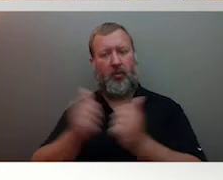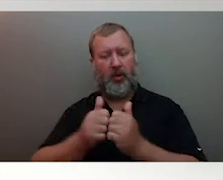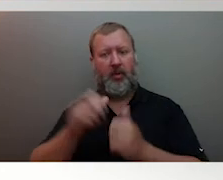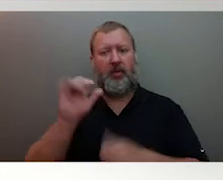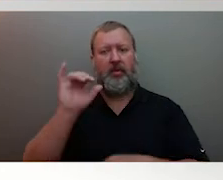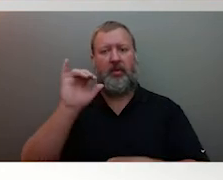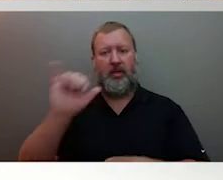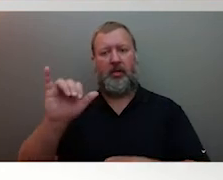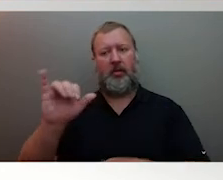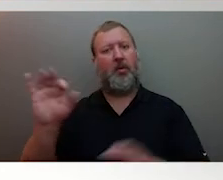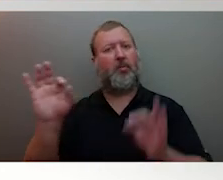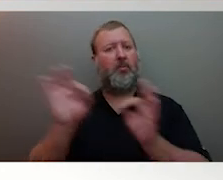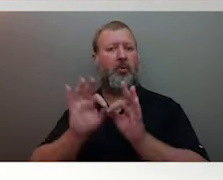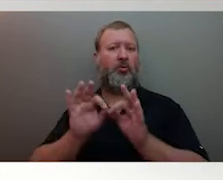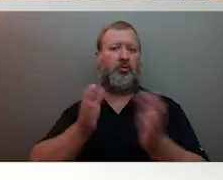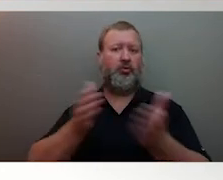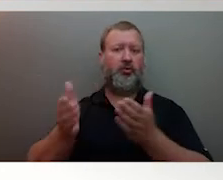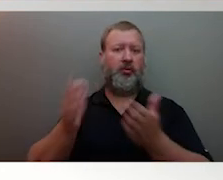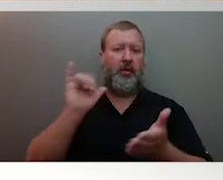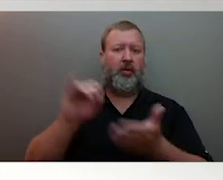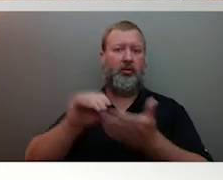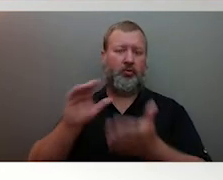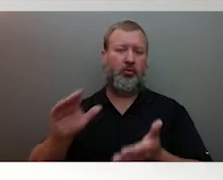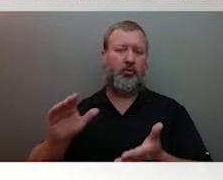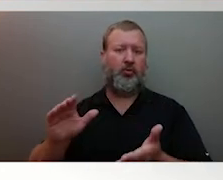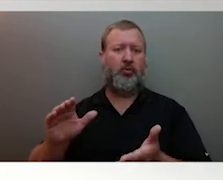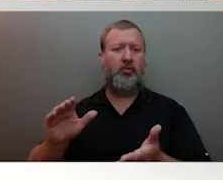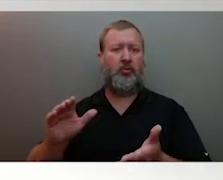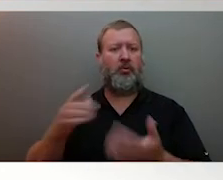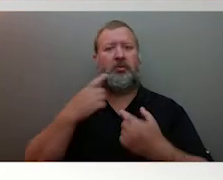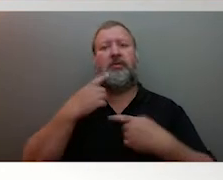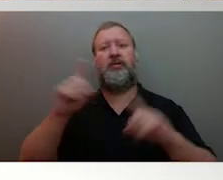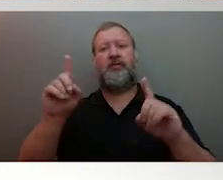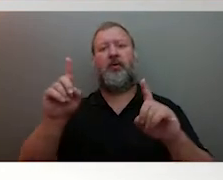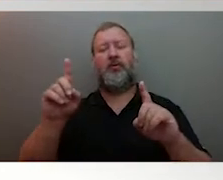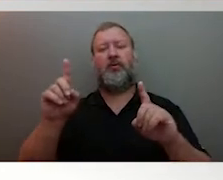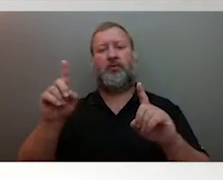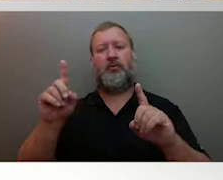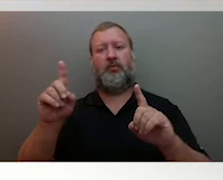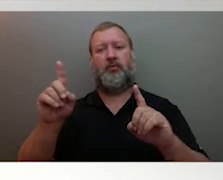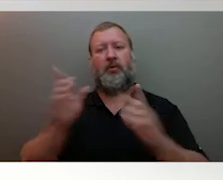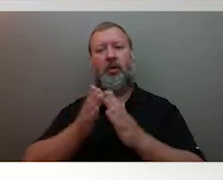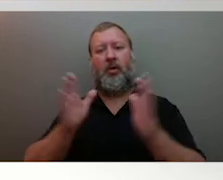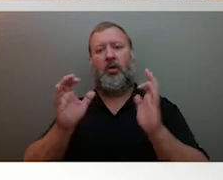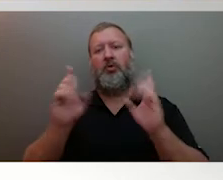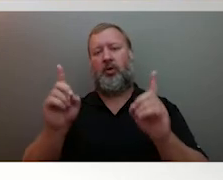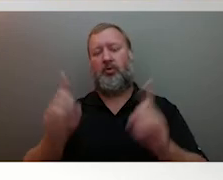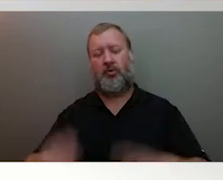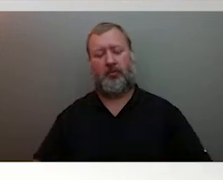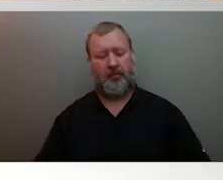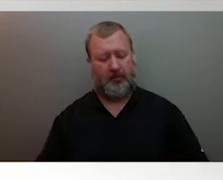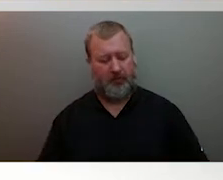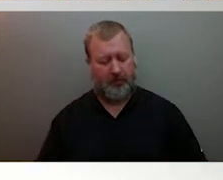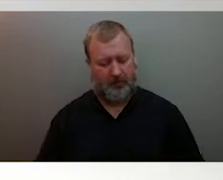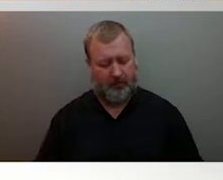the necessary services for that student to be successful in the general education environment.